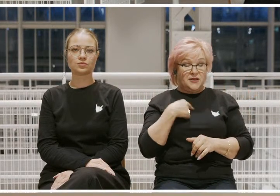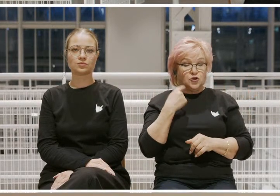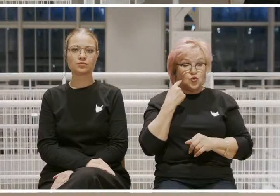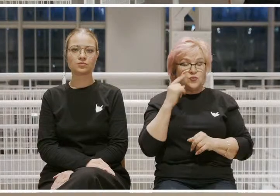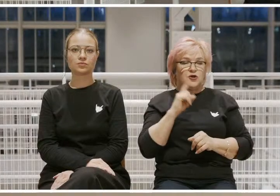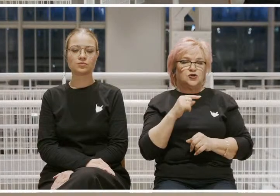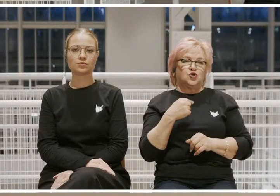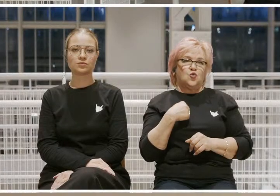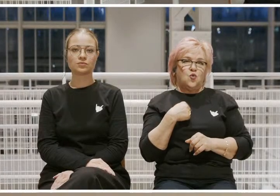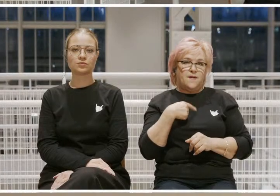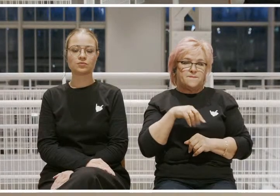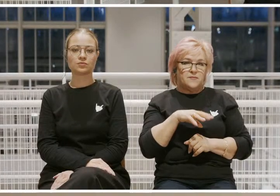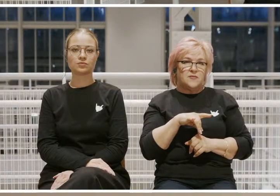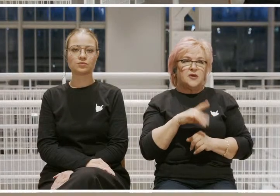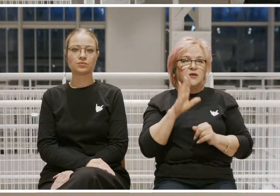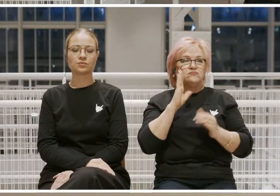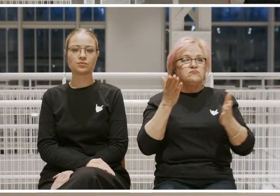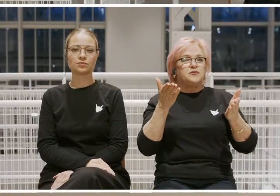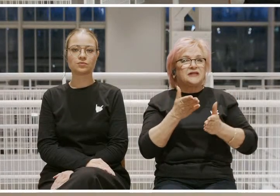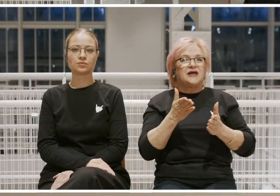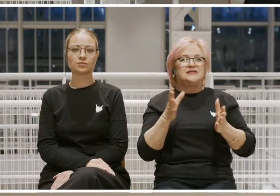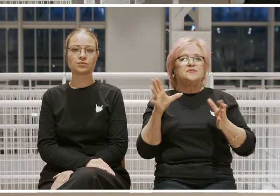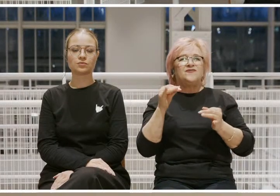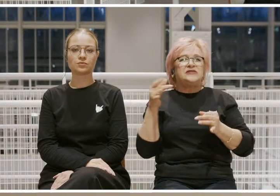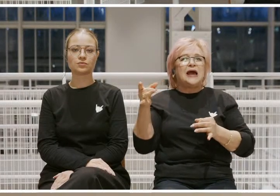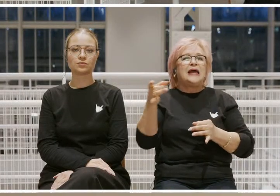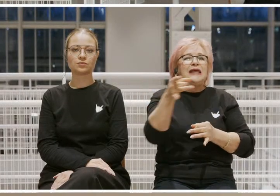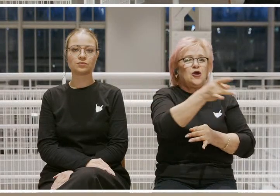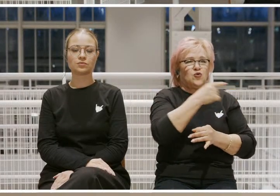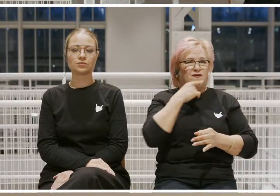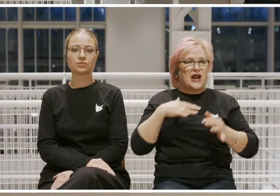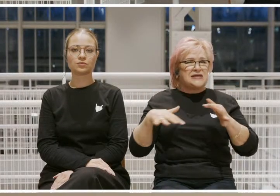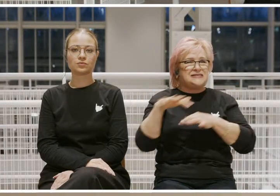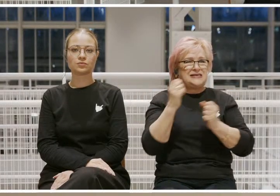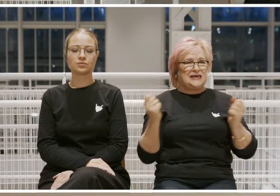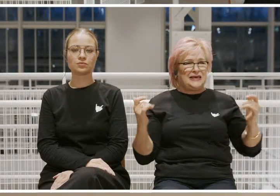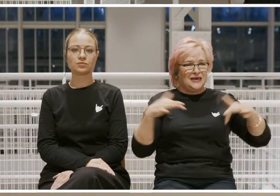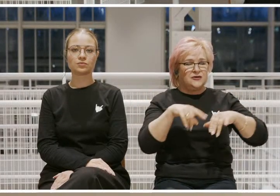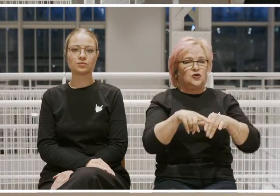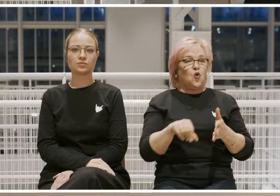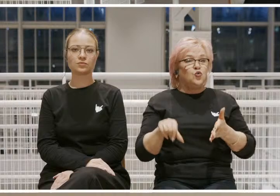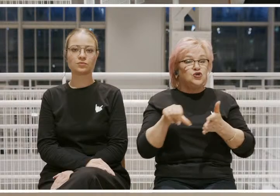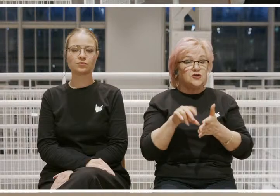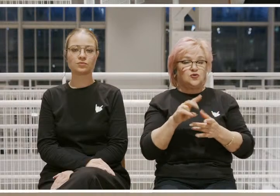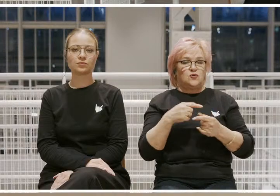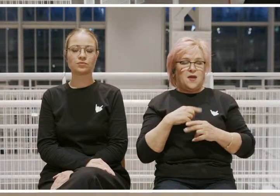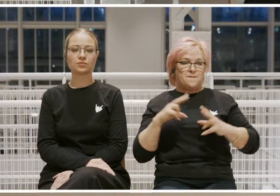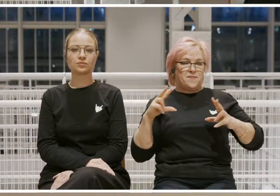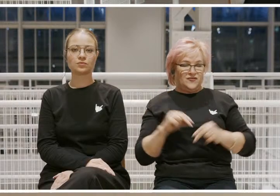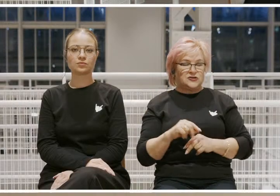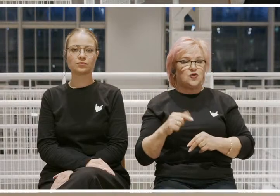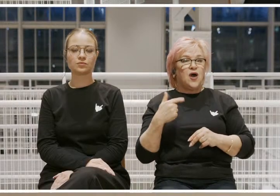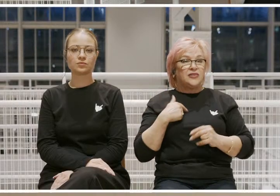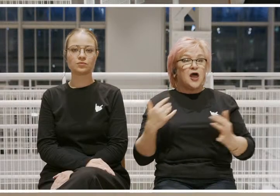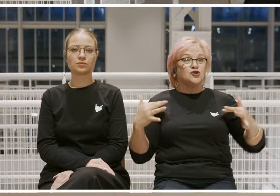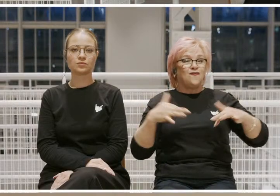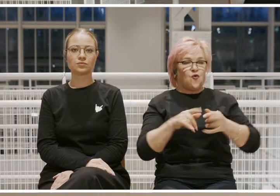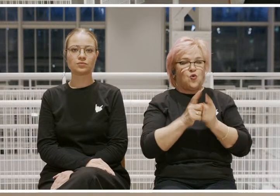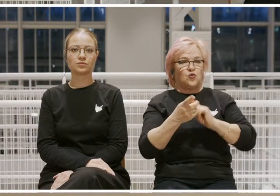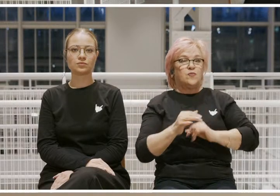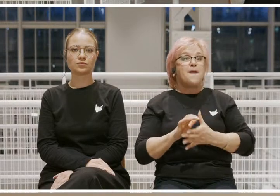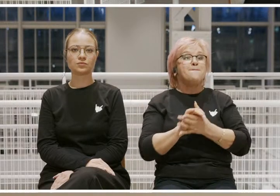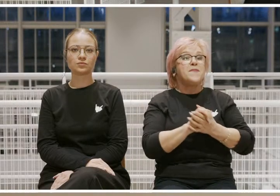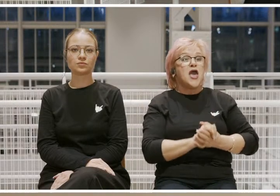over Russia, but we are really lucky that it became international because of our beautiful guest today. This